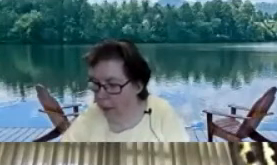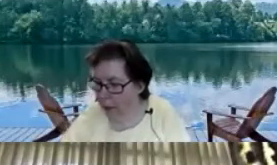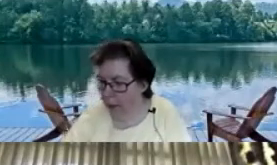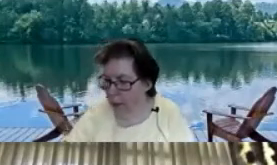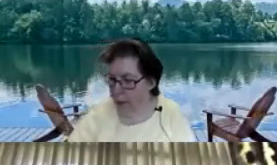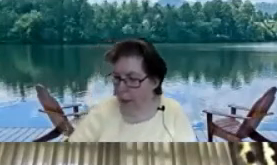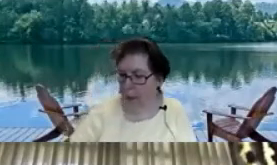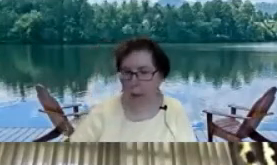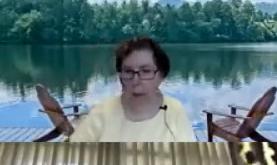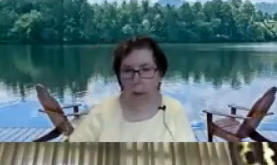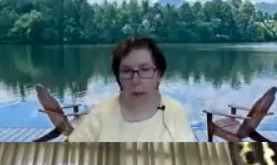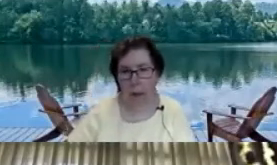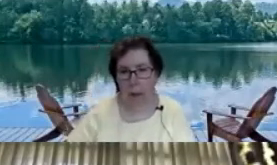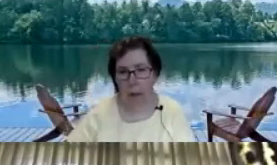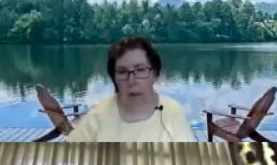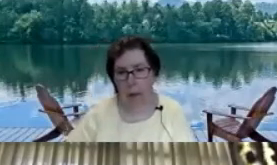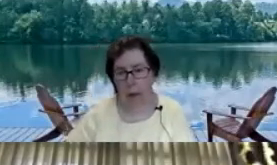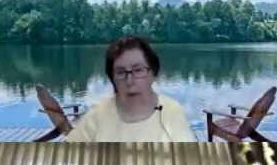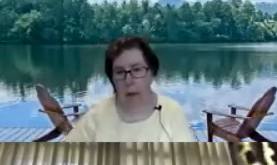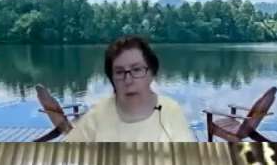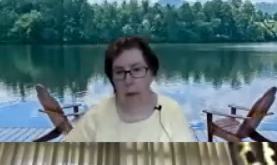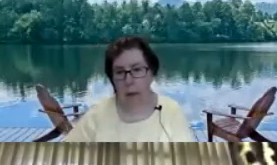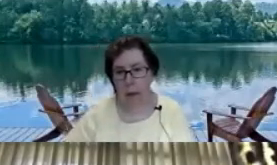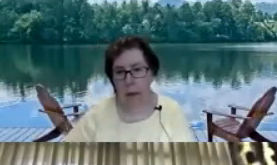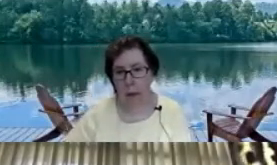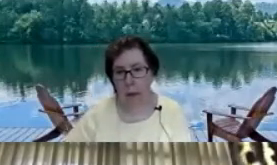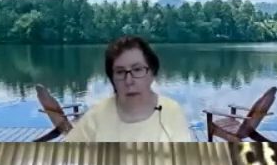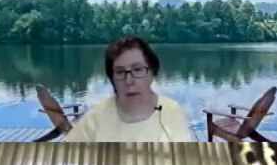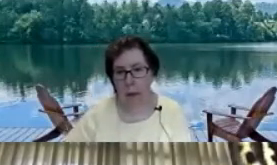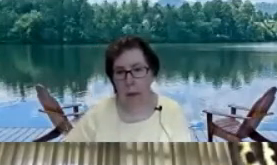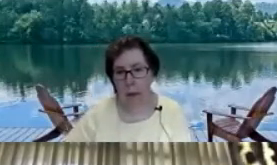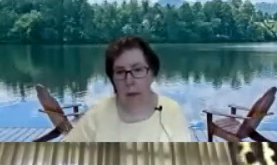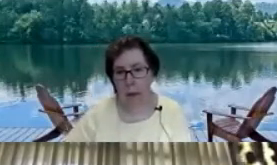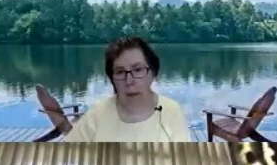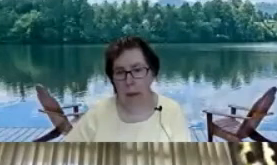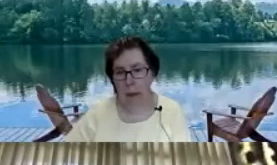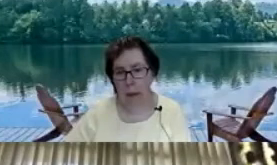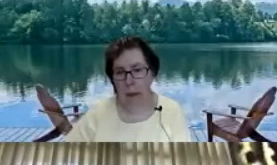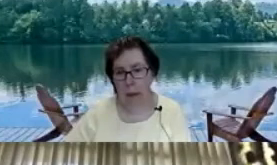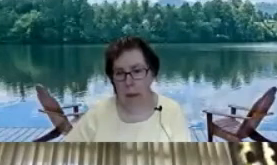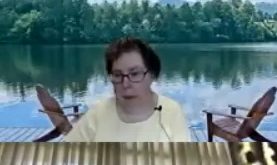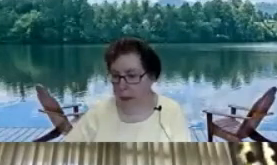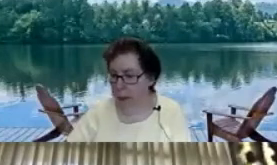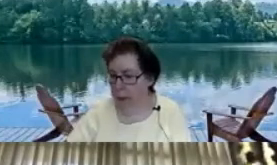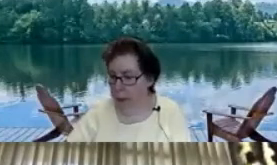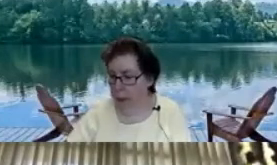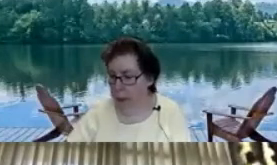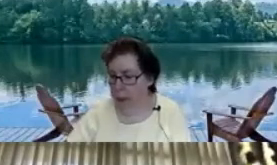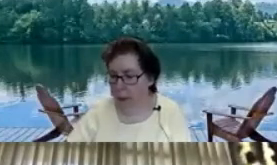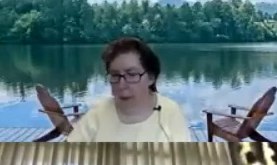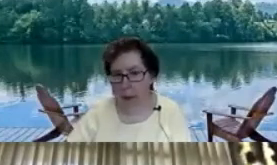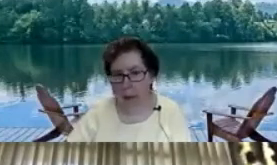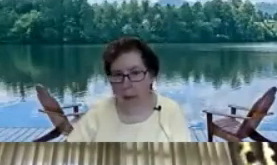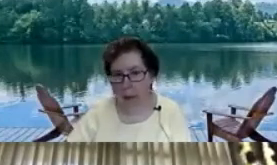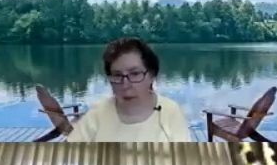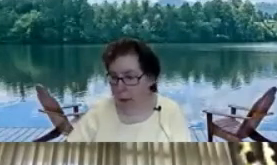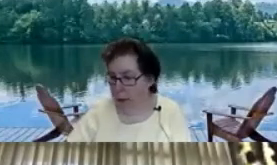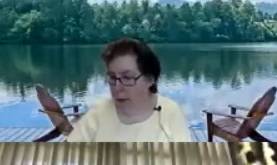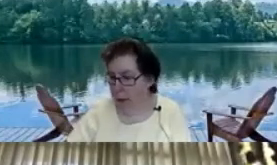put it, mismanaged. And so that's allowed salt water to flow into these freshwater areas. And that's what's killing these trees. And